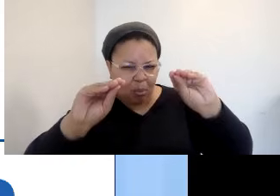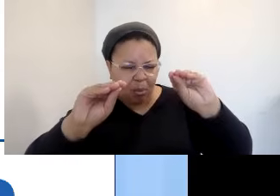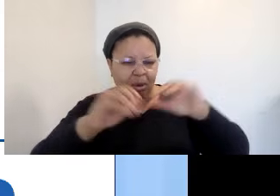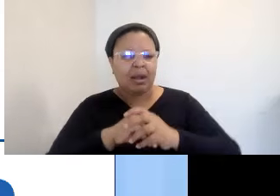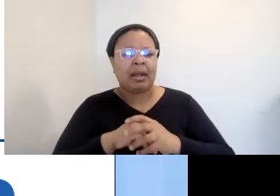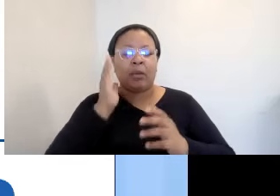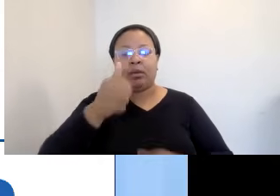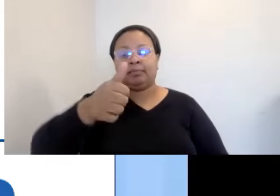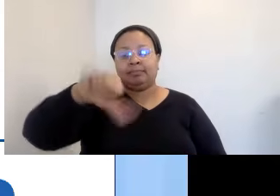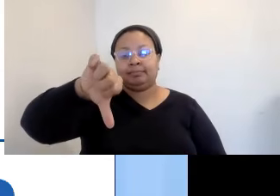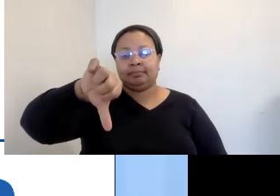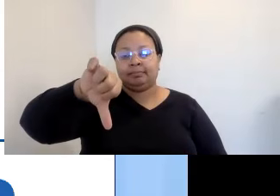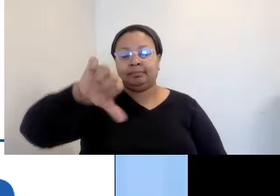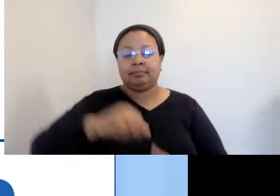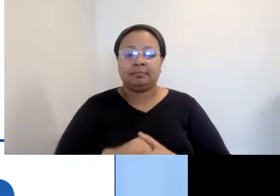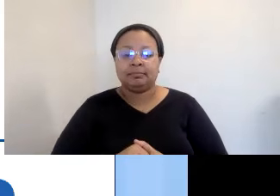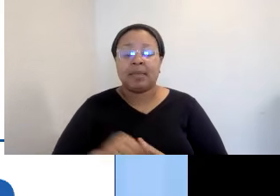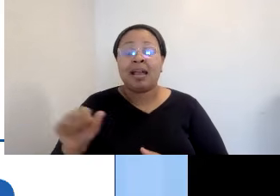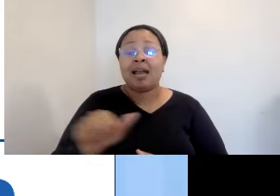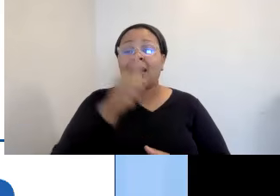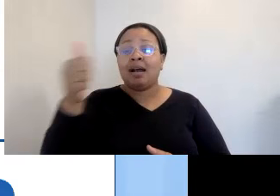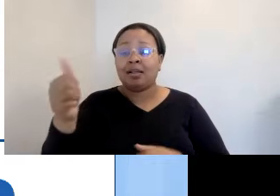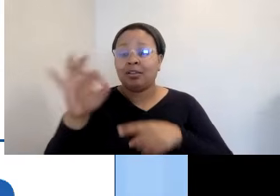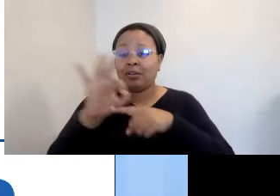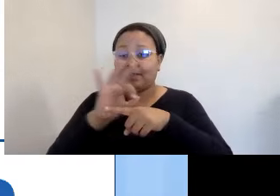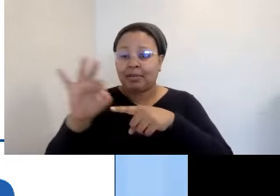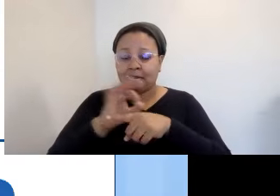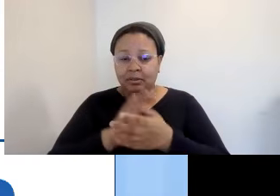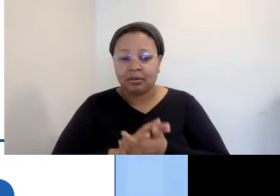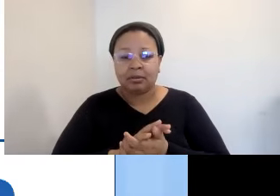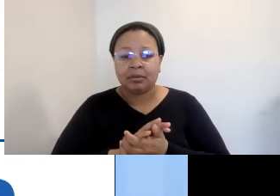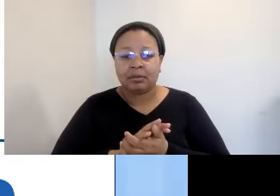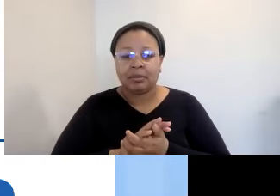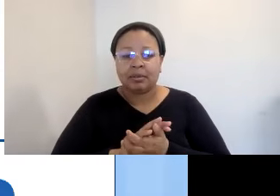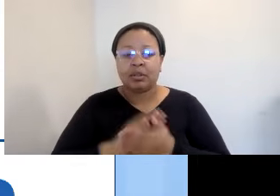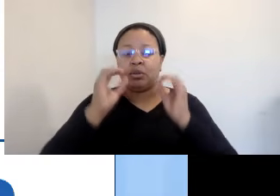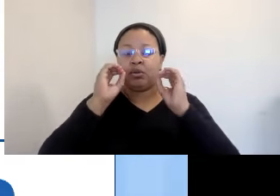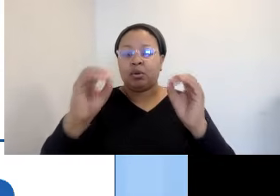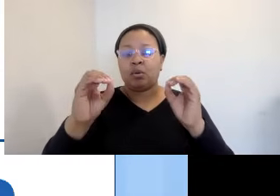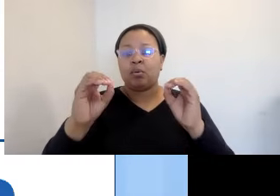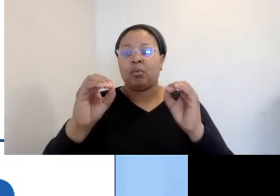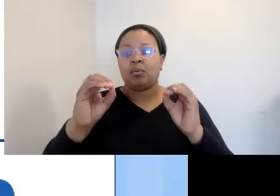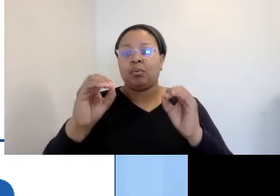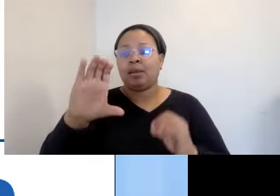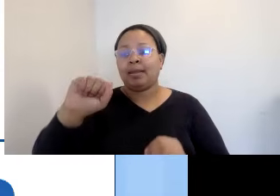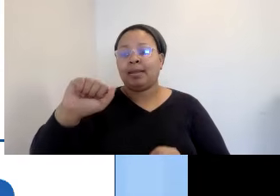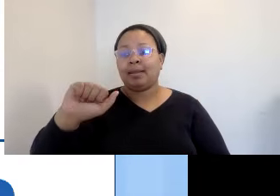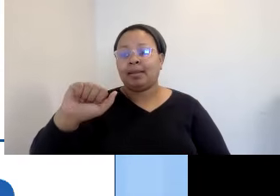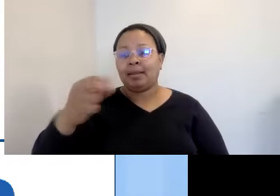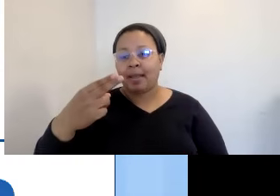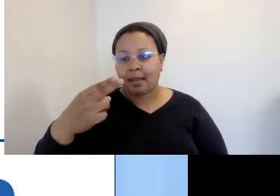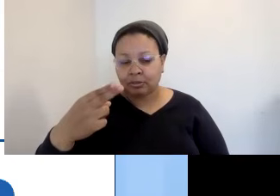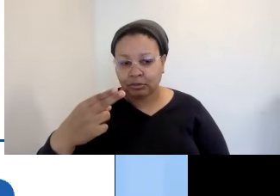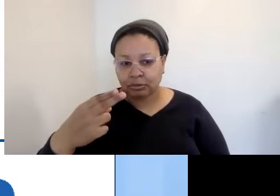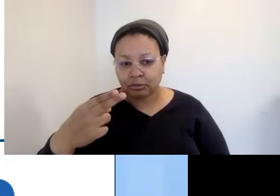be declined. Another great feature for protection reasons is there's a no cash access. So if I